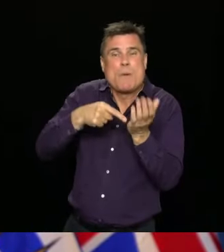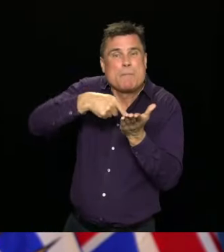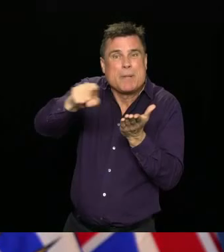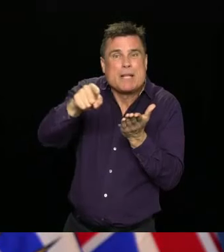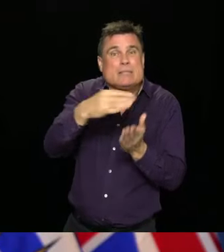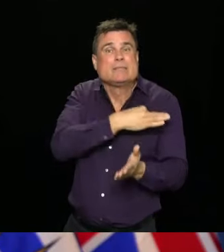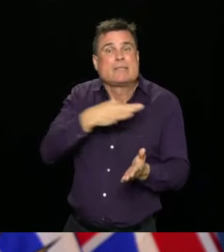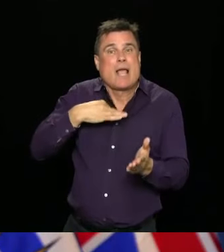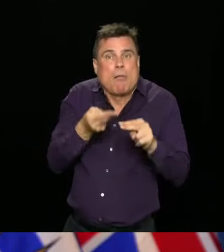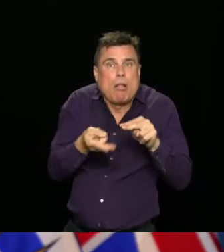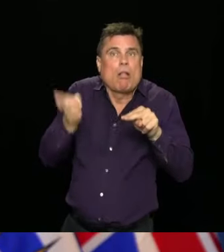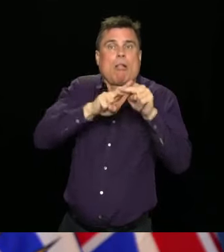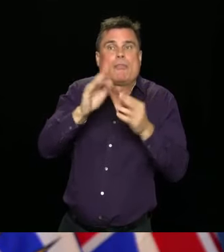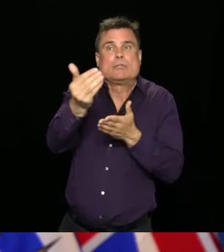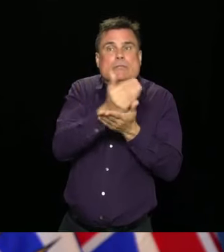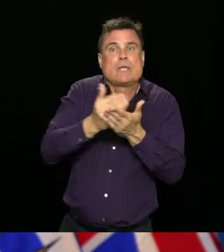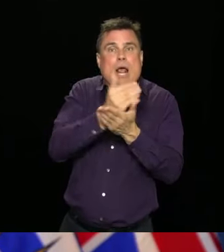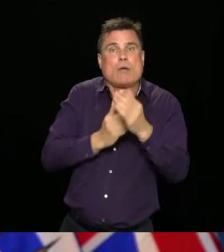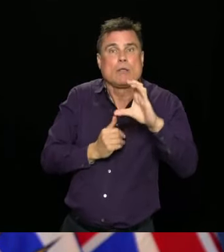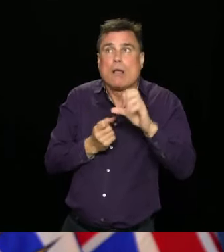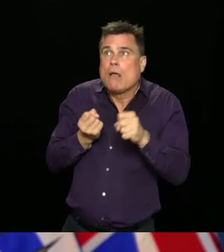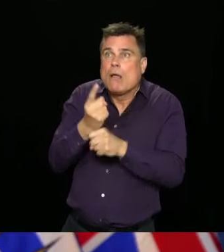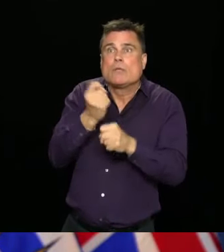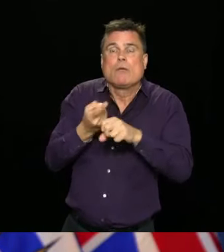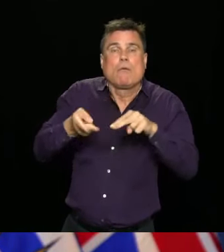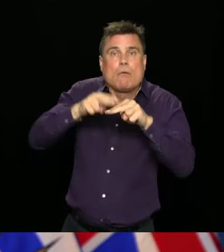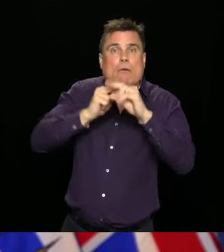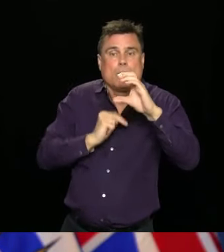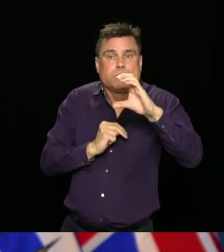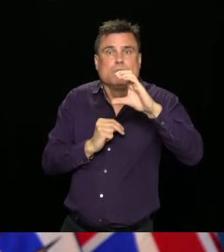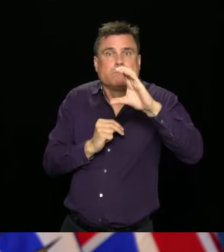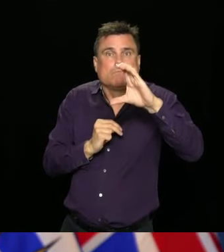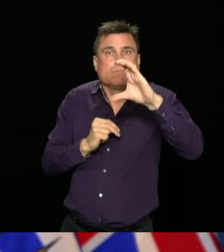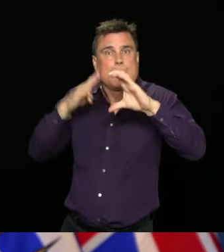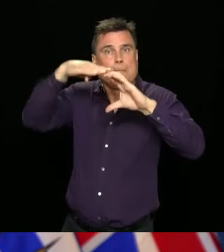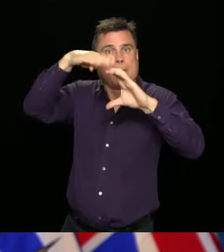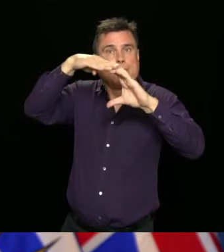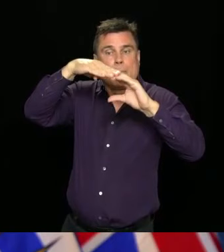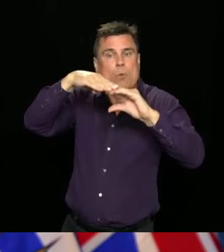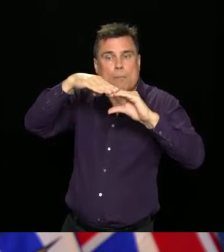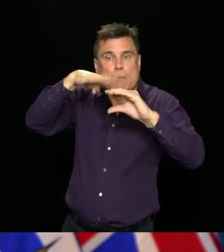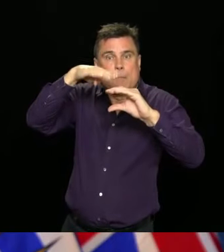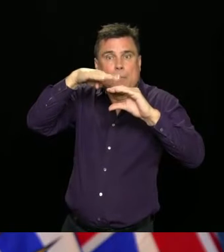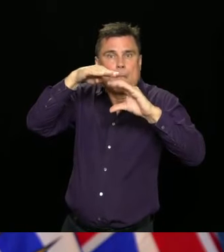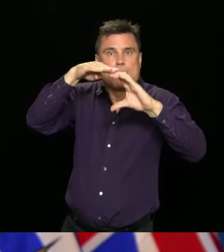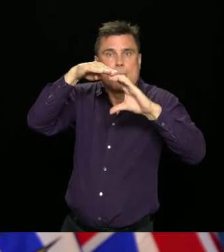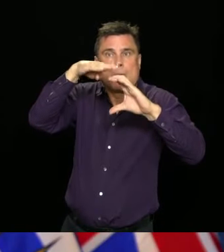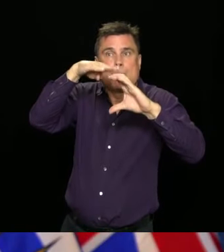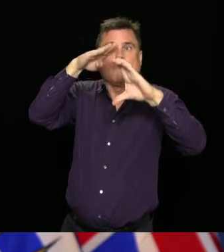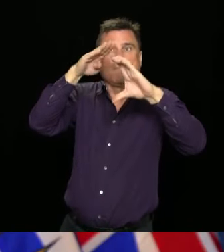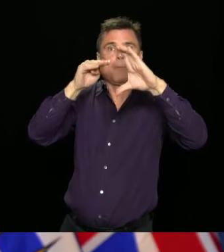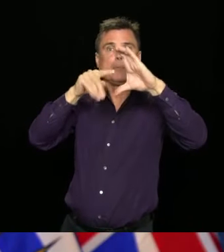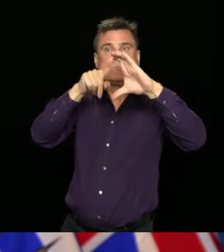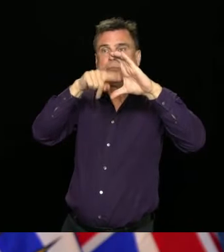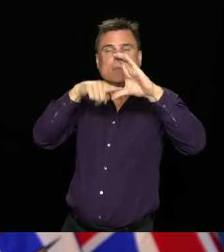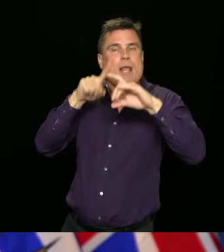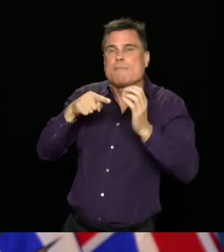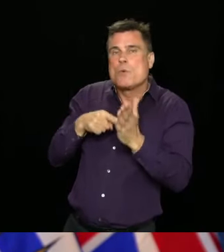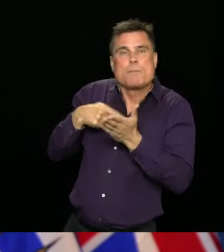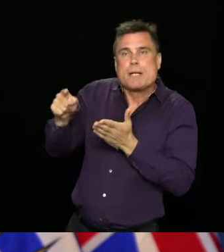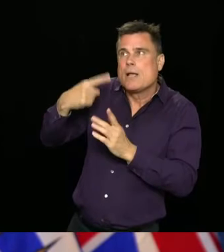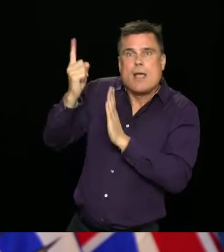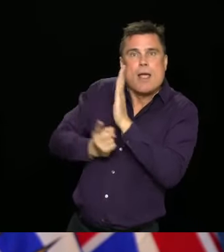can't afford it, even though this increase has been happening every year. They simply didn't predict a pandemic. So what is your response to